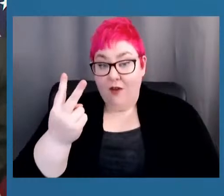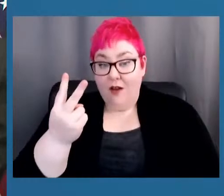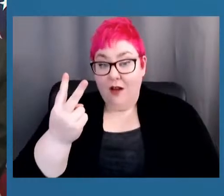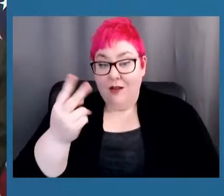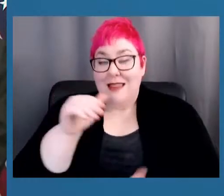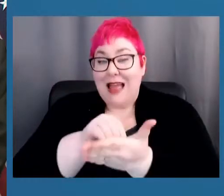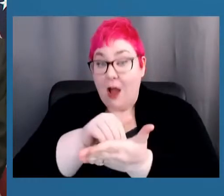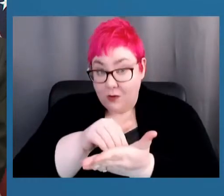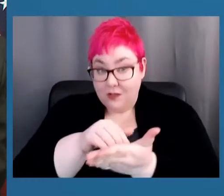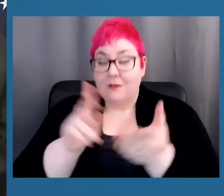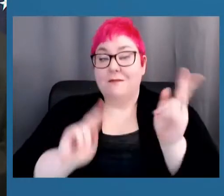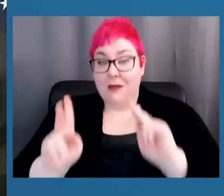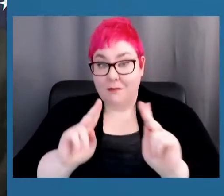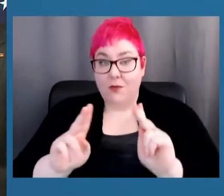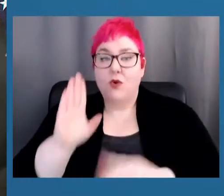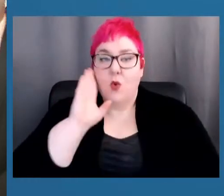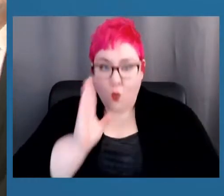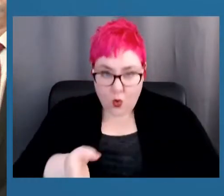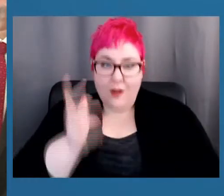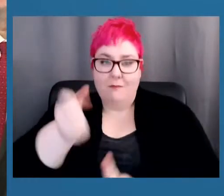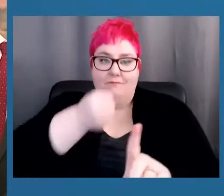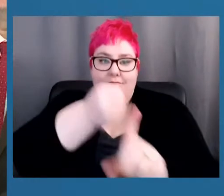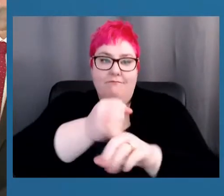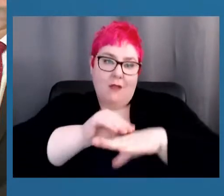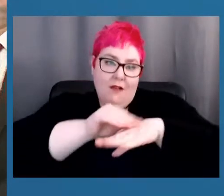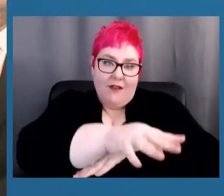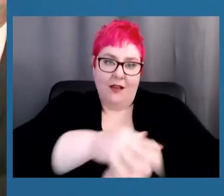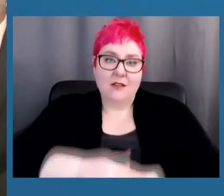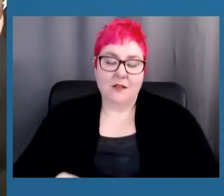312,000 people would be directly affected.